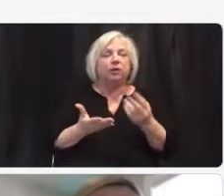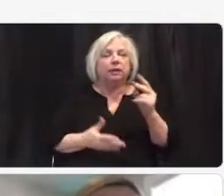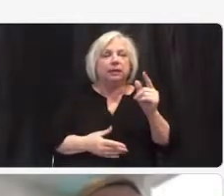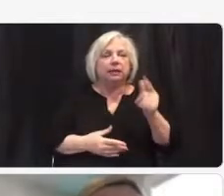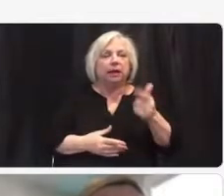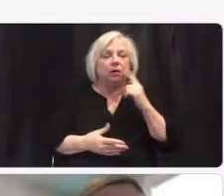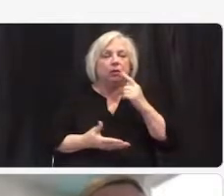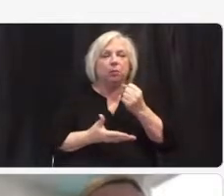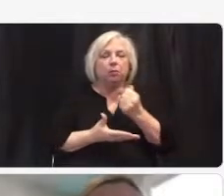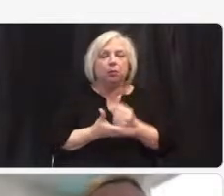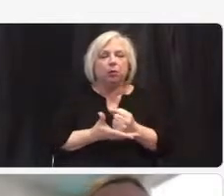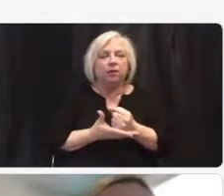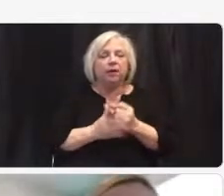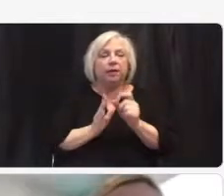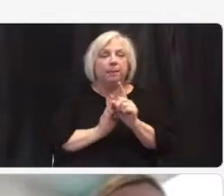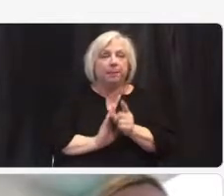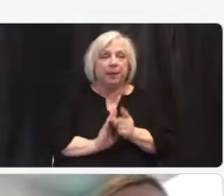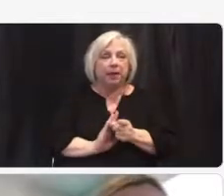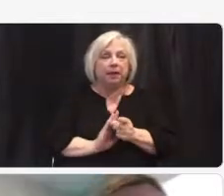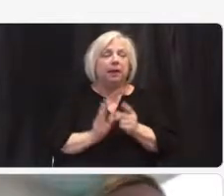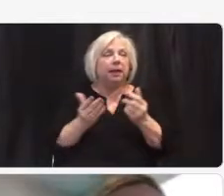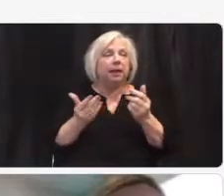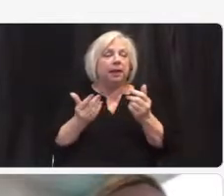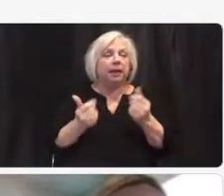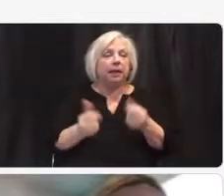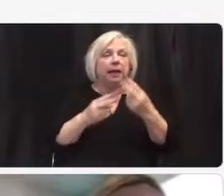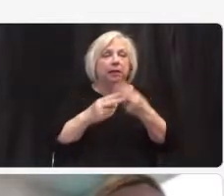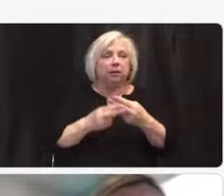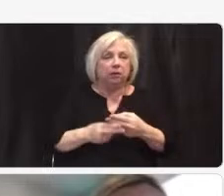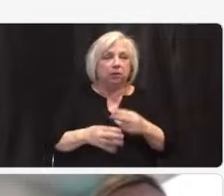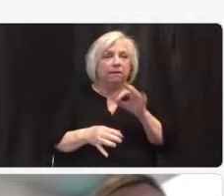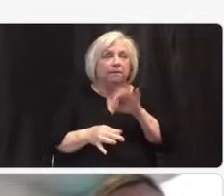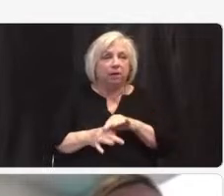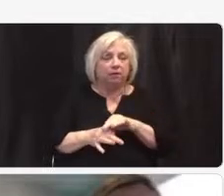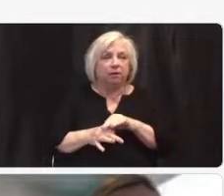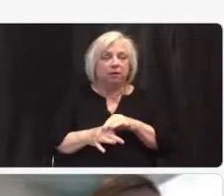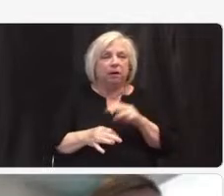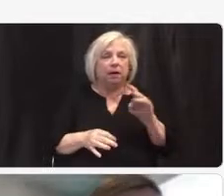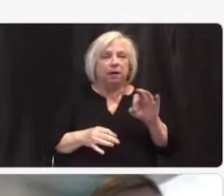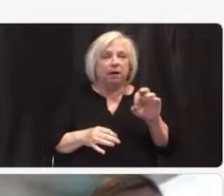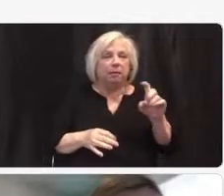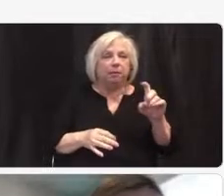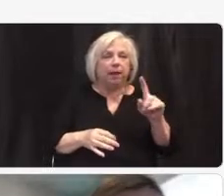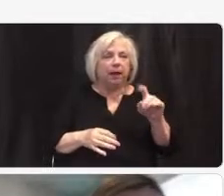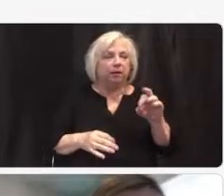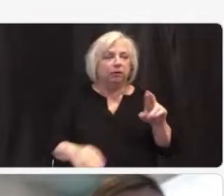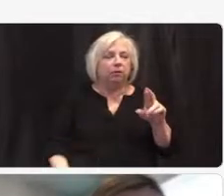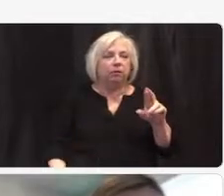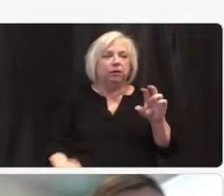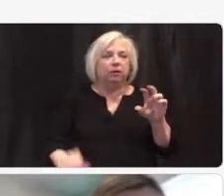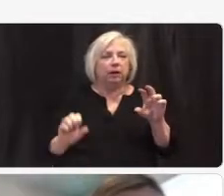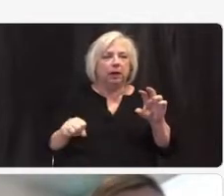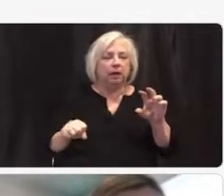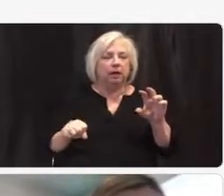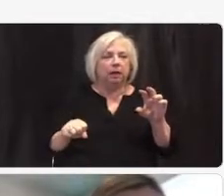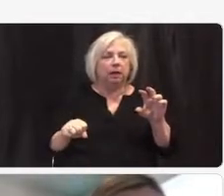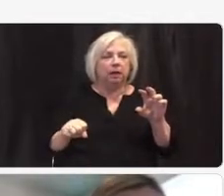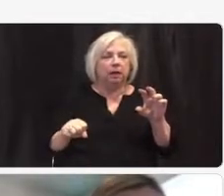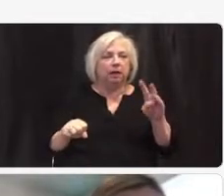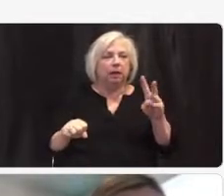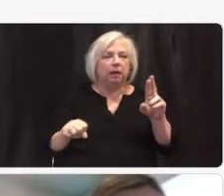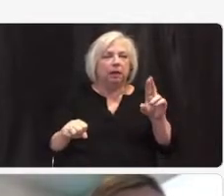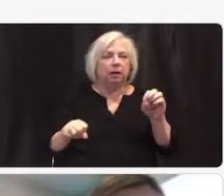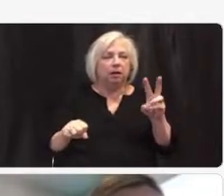for the approval of the minutes. Can I get a roll call vote, please? Baxter. Yes.